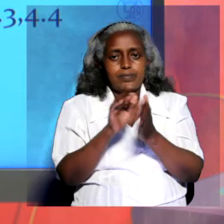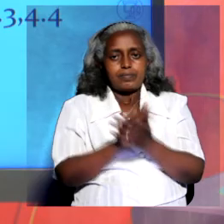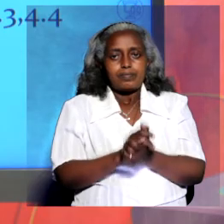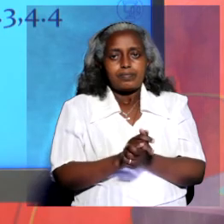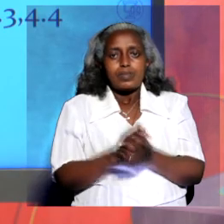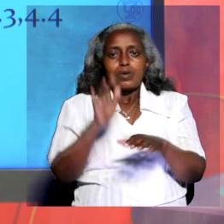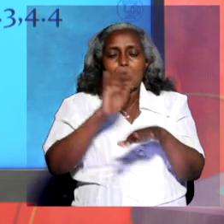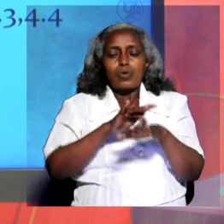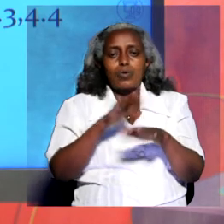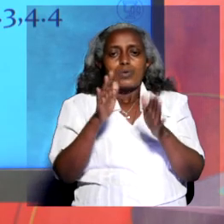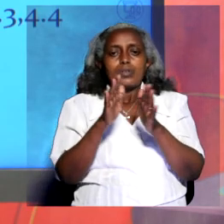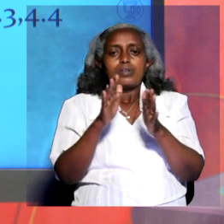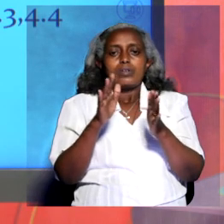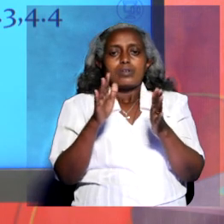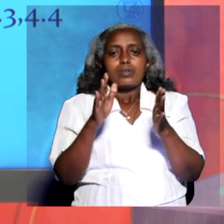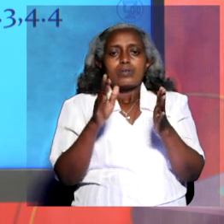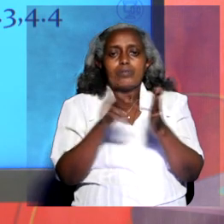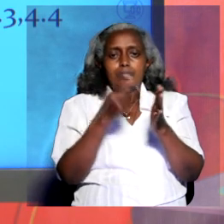on page